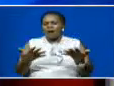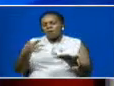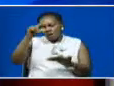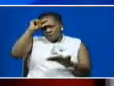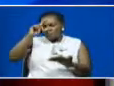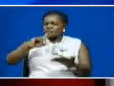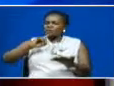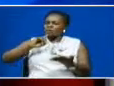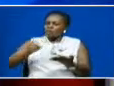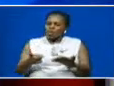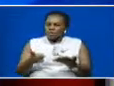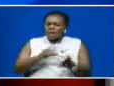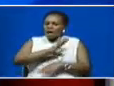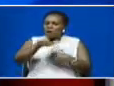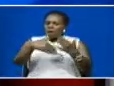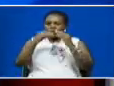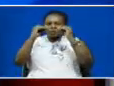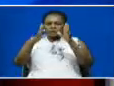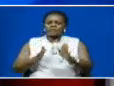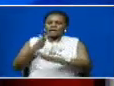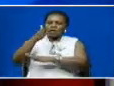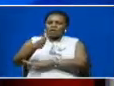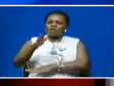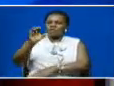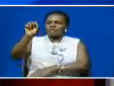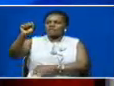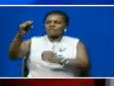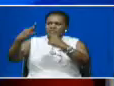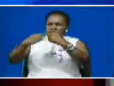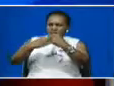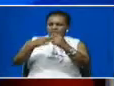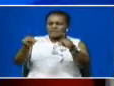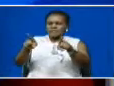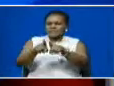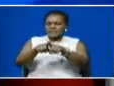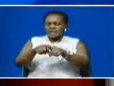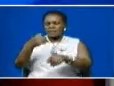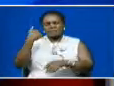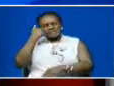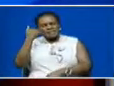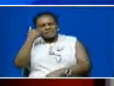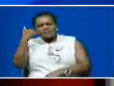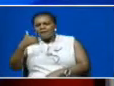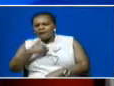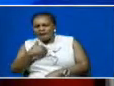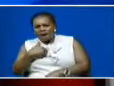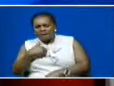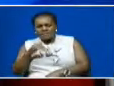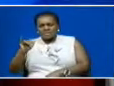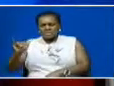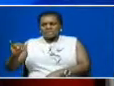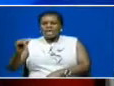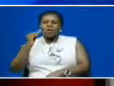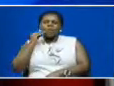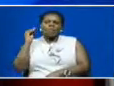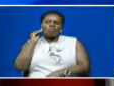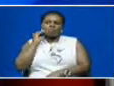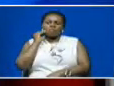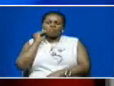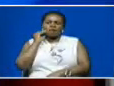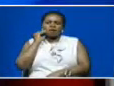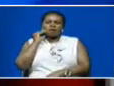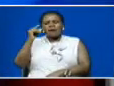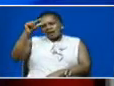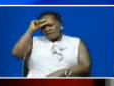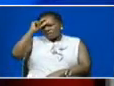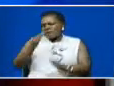government directive that all teachers above 58 years of age and those with pre-existing conditions stay away from class. But just how is